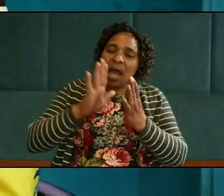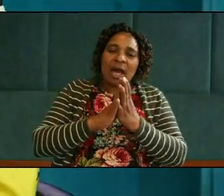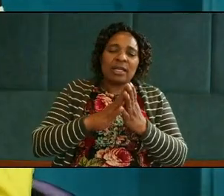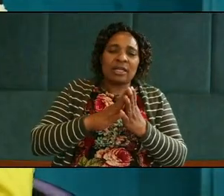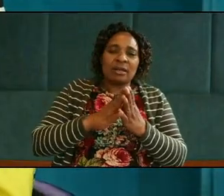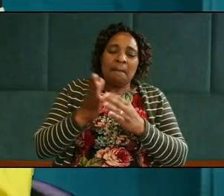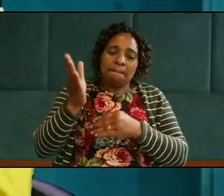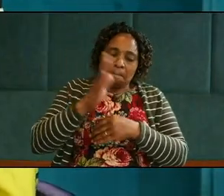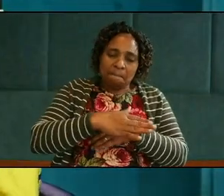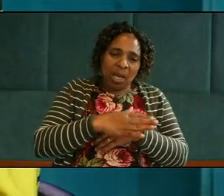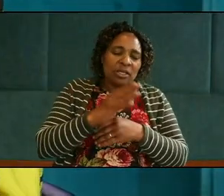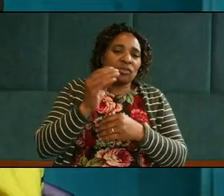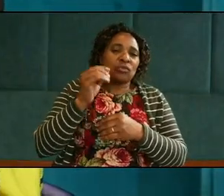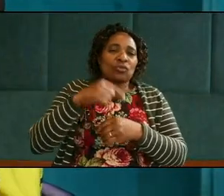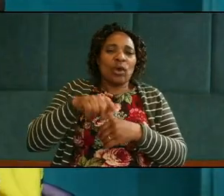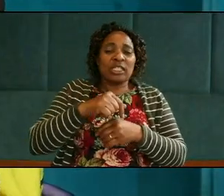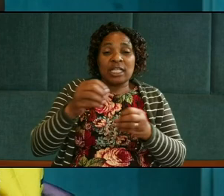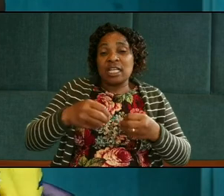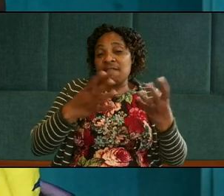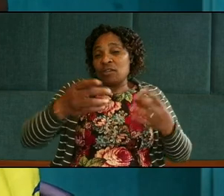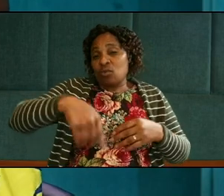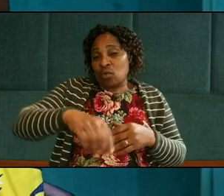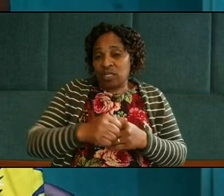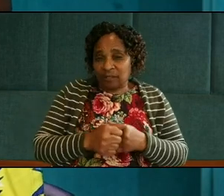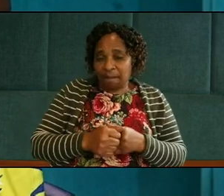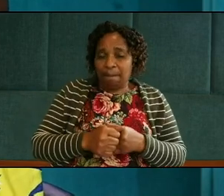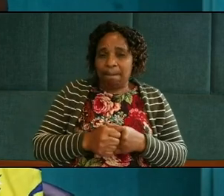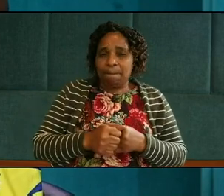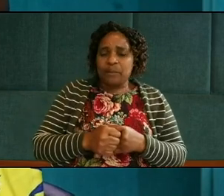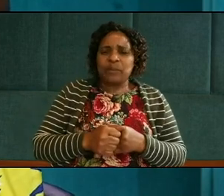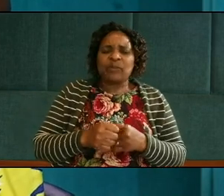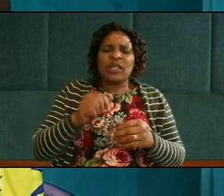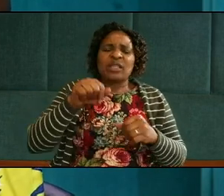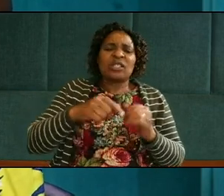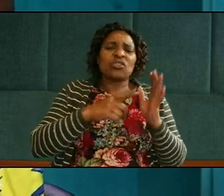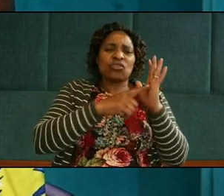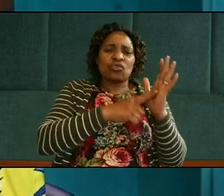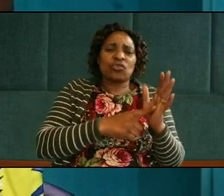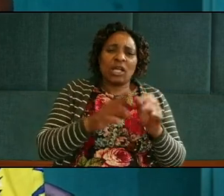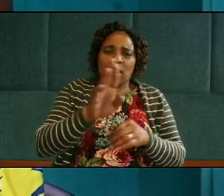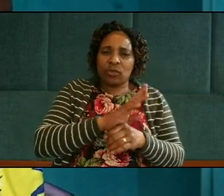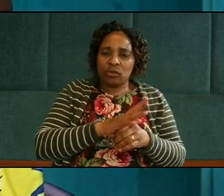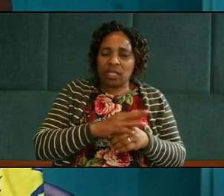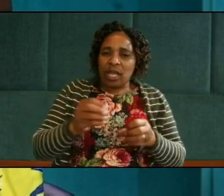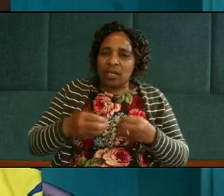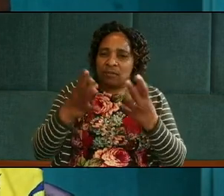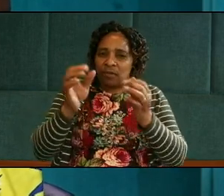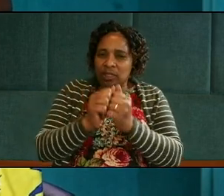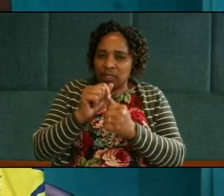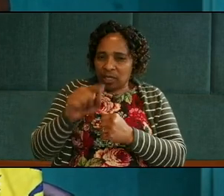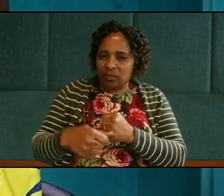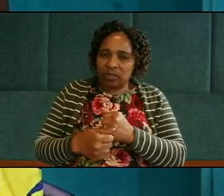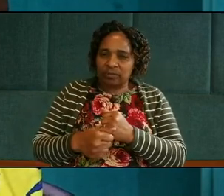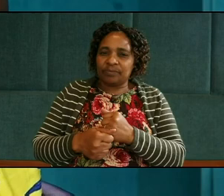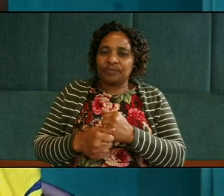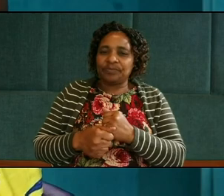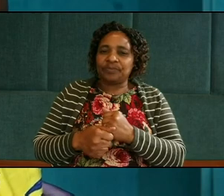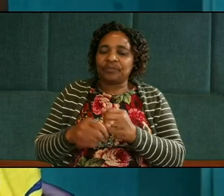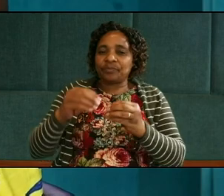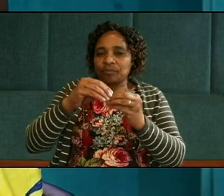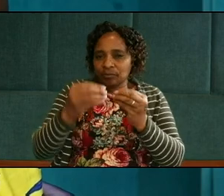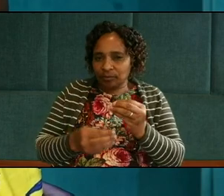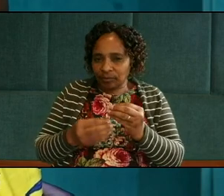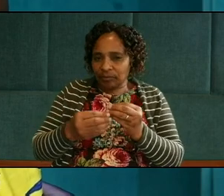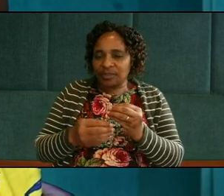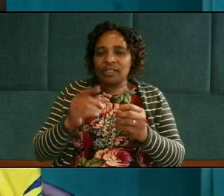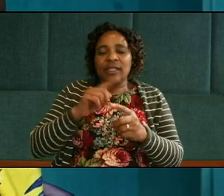take what is God's. He has given it to us. So the illustration I used, I give you 10,000, a voucher of 10,000.